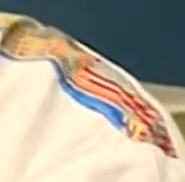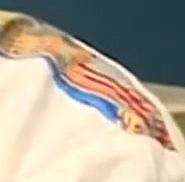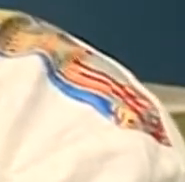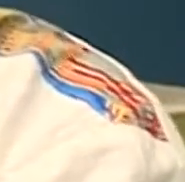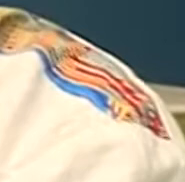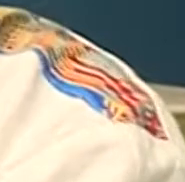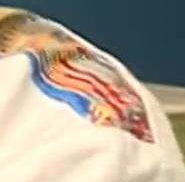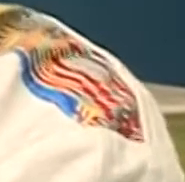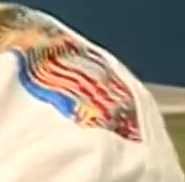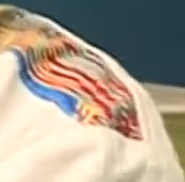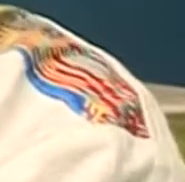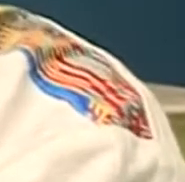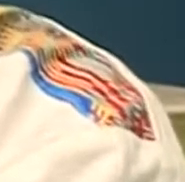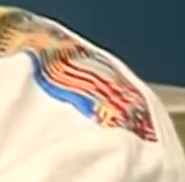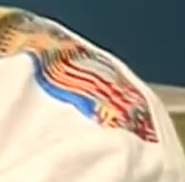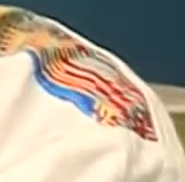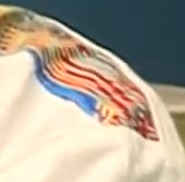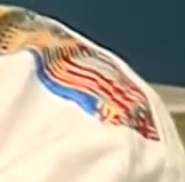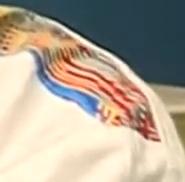At another time I was a teacher,